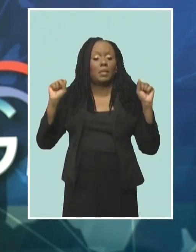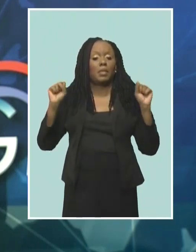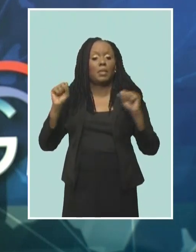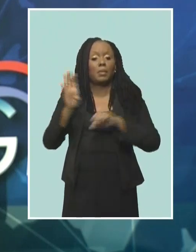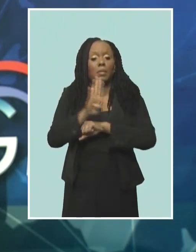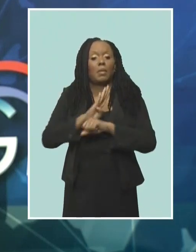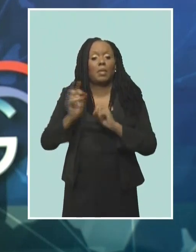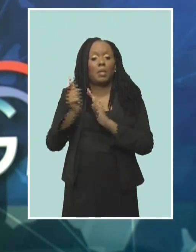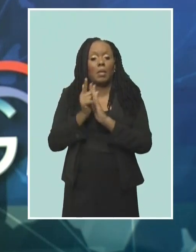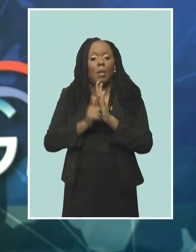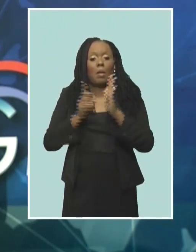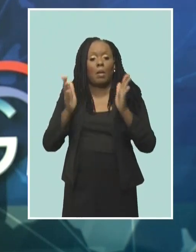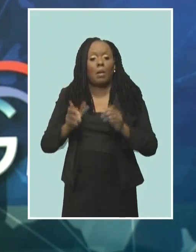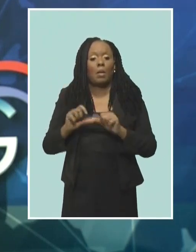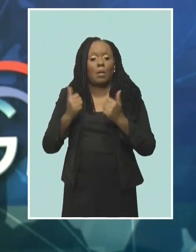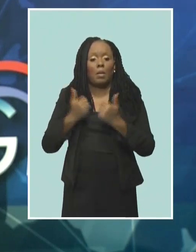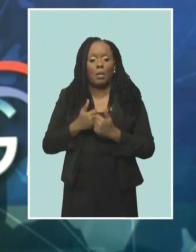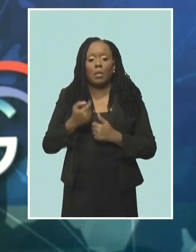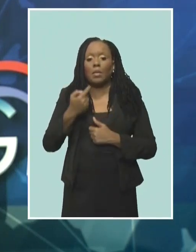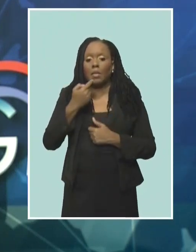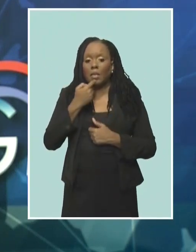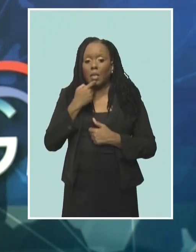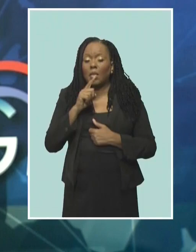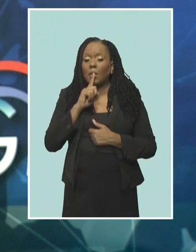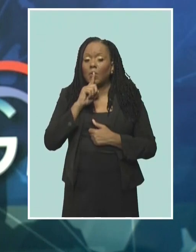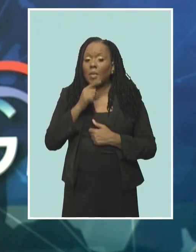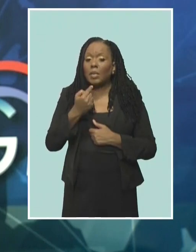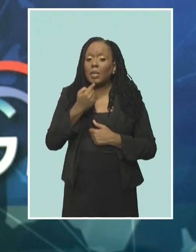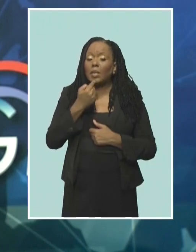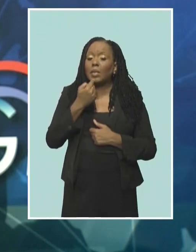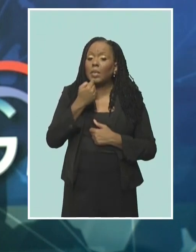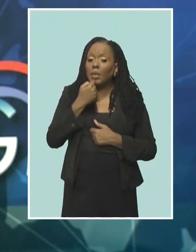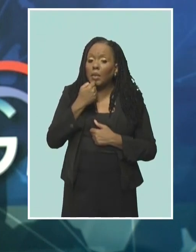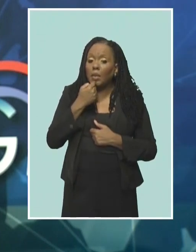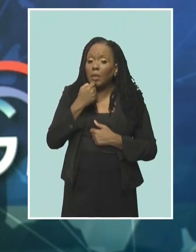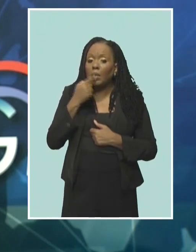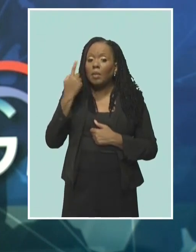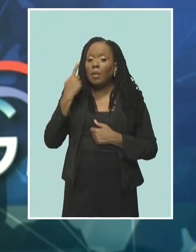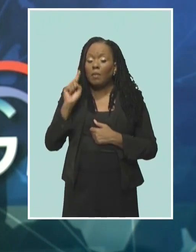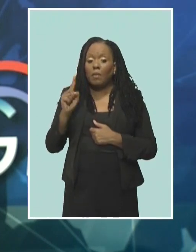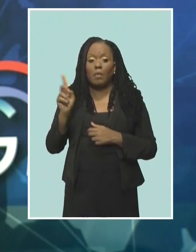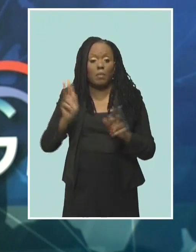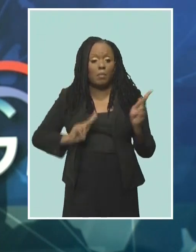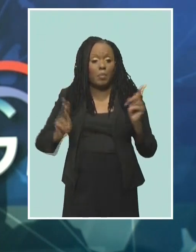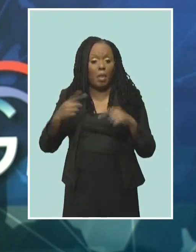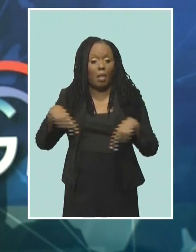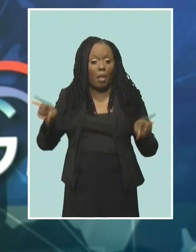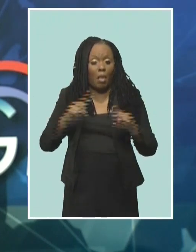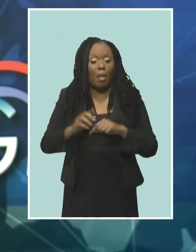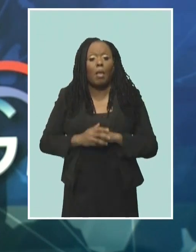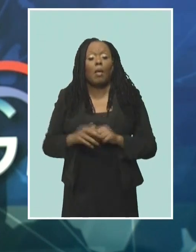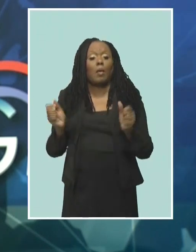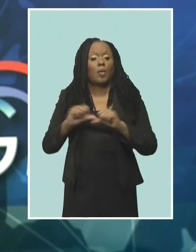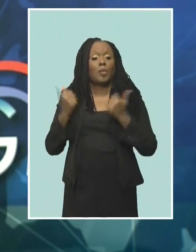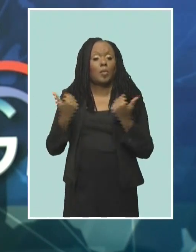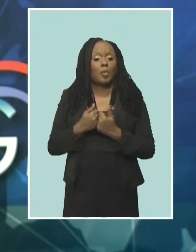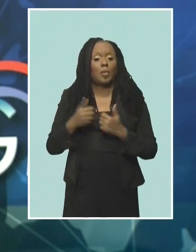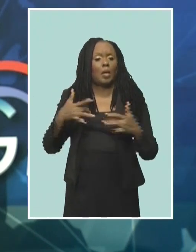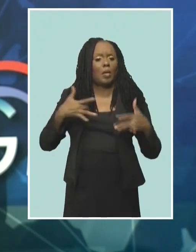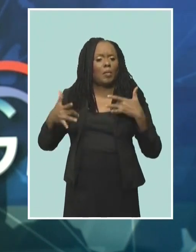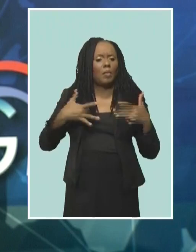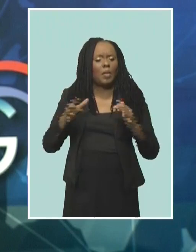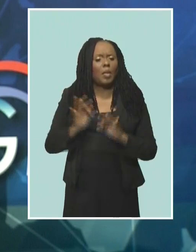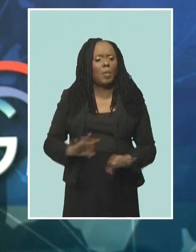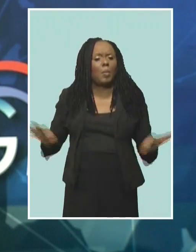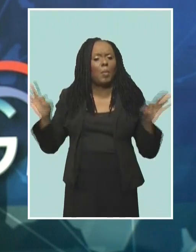says the amendments have serious implications for the general public. She adds that the association is gravely concerned that the important piece